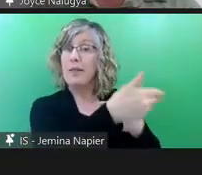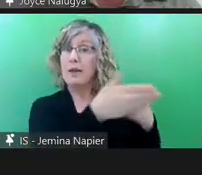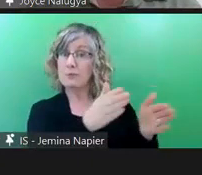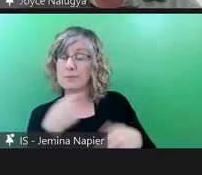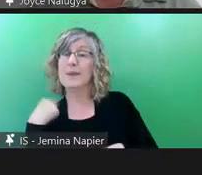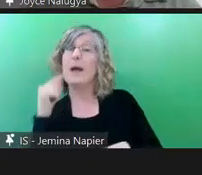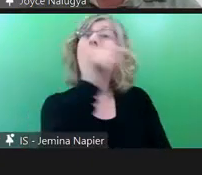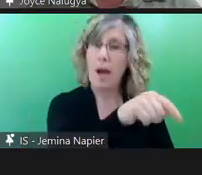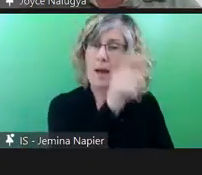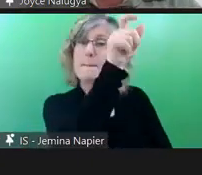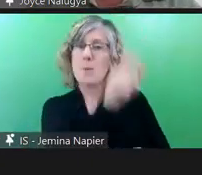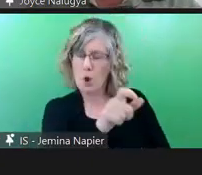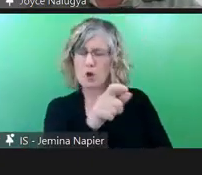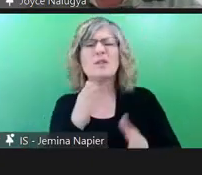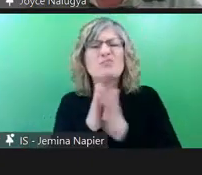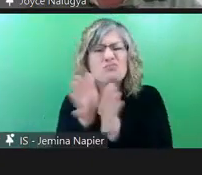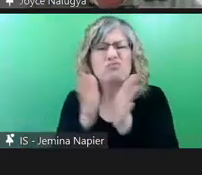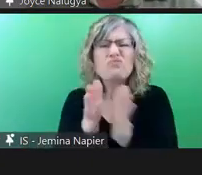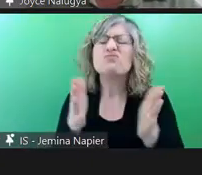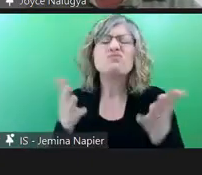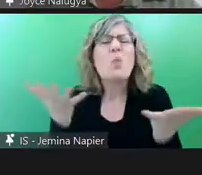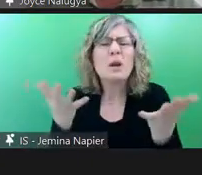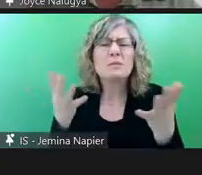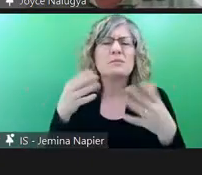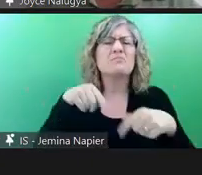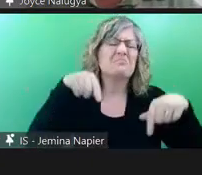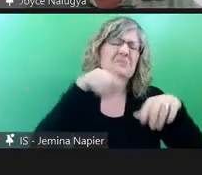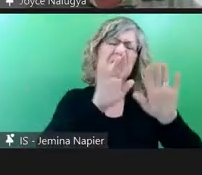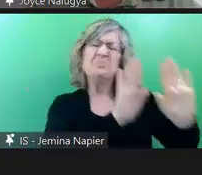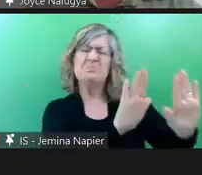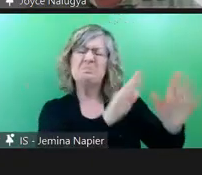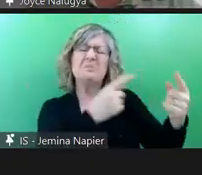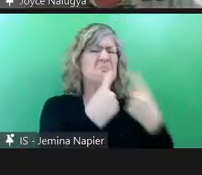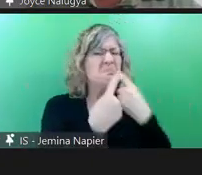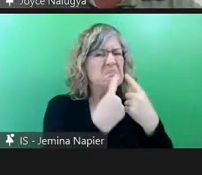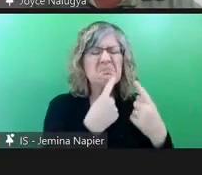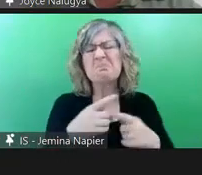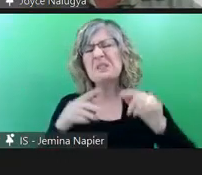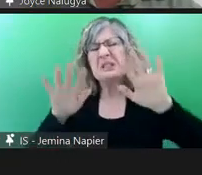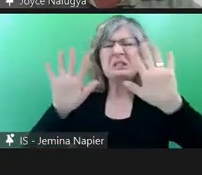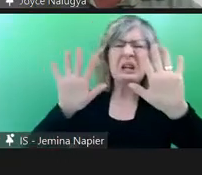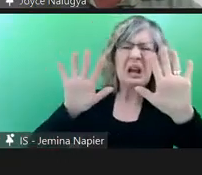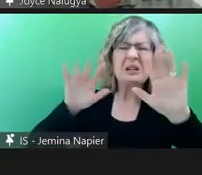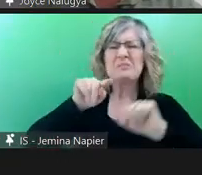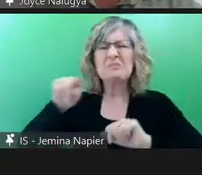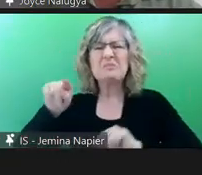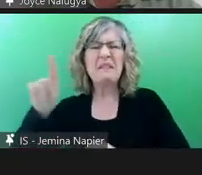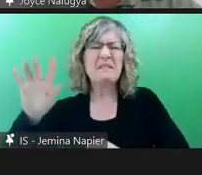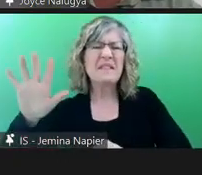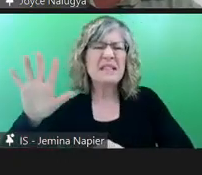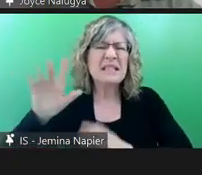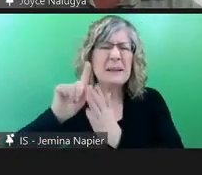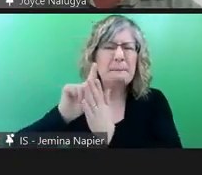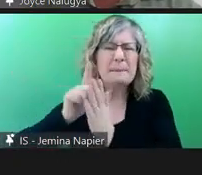there. You'll be there for around about 10 to 15 minutes, no more, and then there'll be a very brief feedback